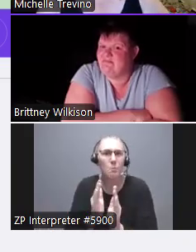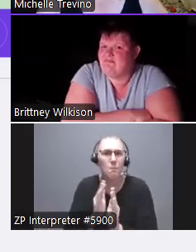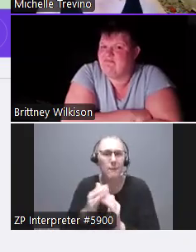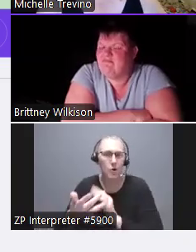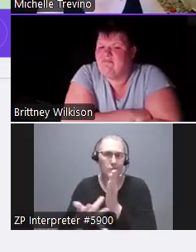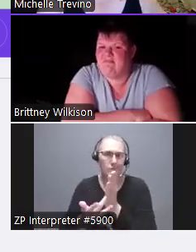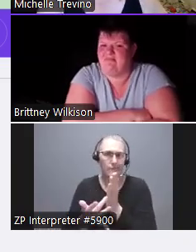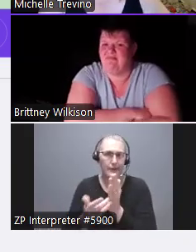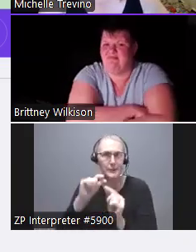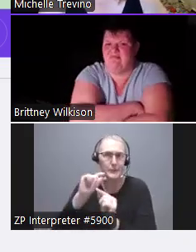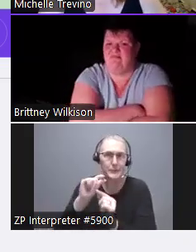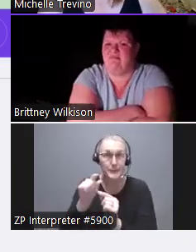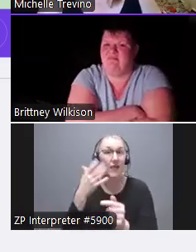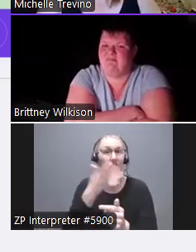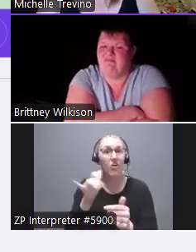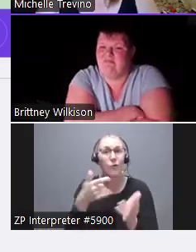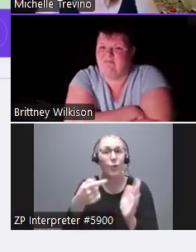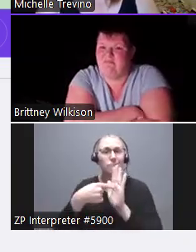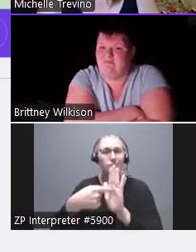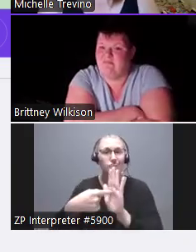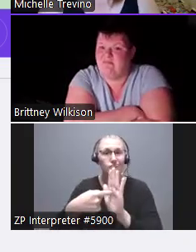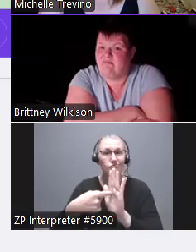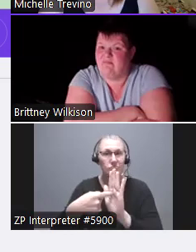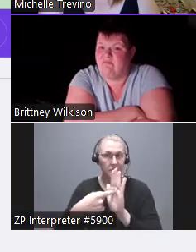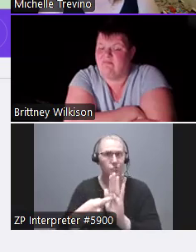look like this. I'm going to show you one.